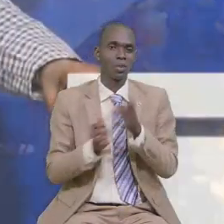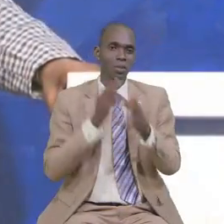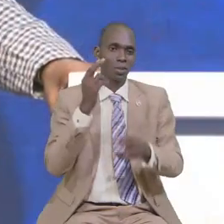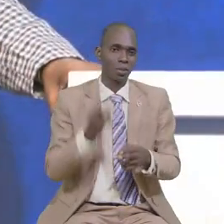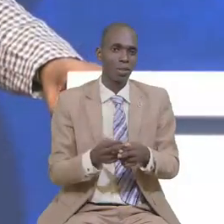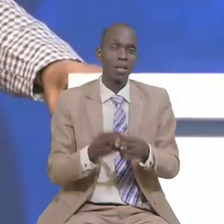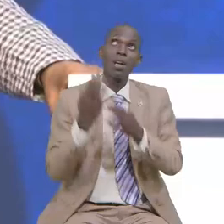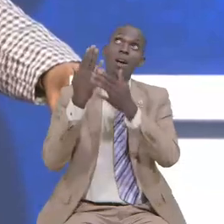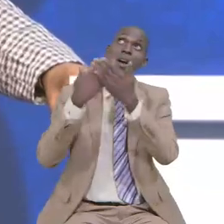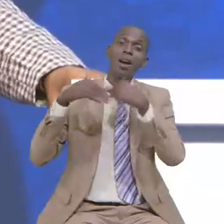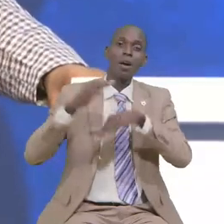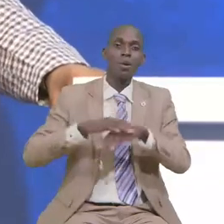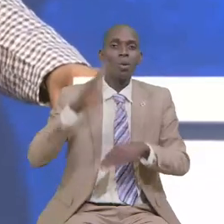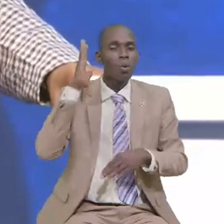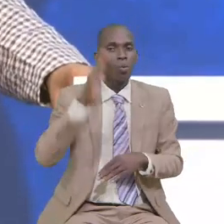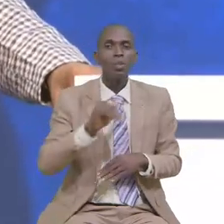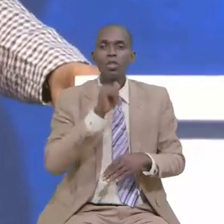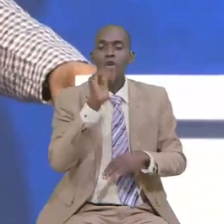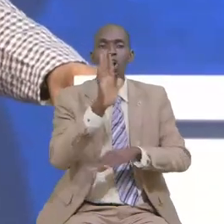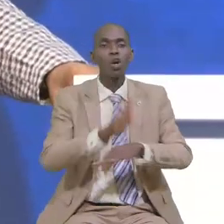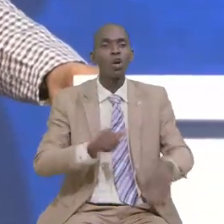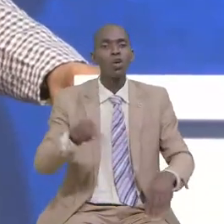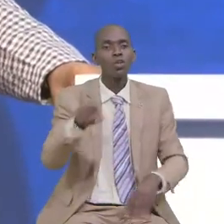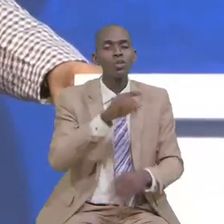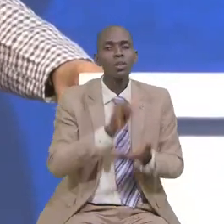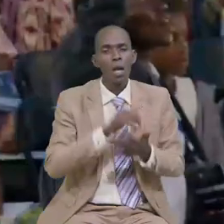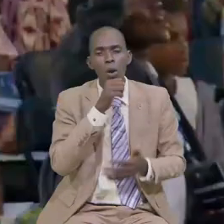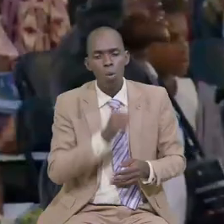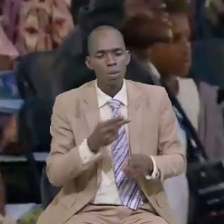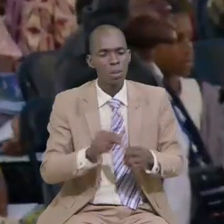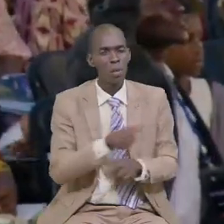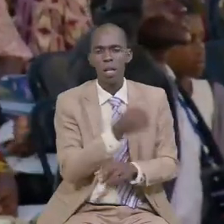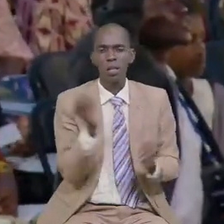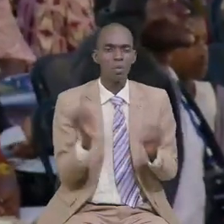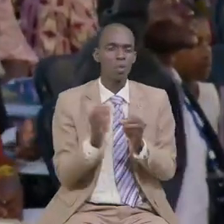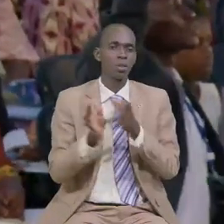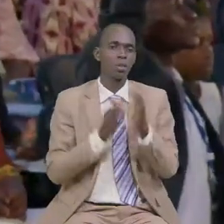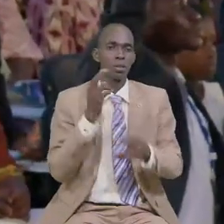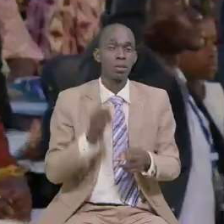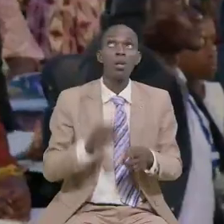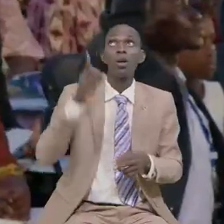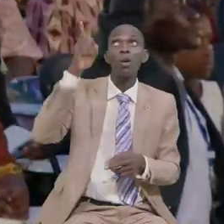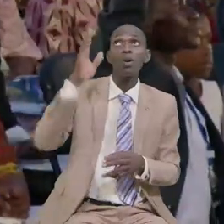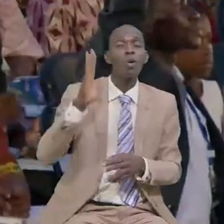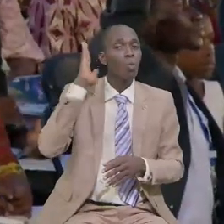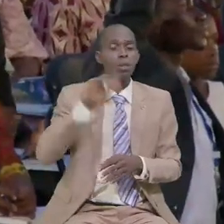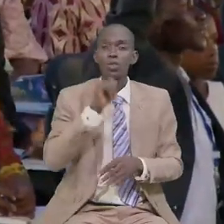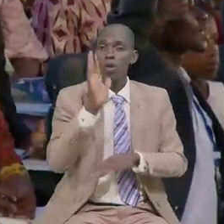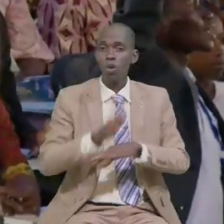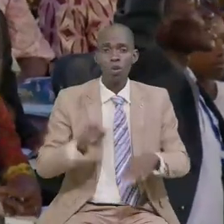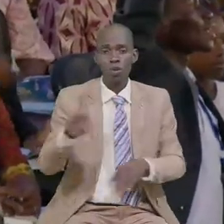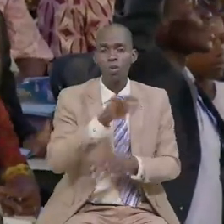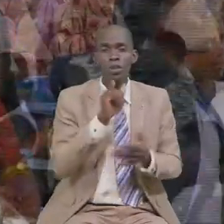Heaven will not call you that name anymore. God will not call you that